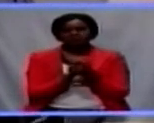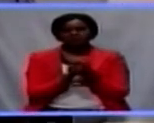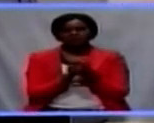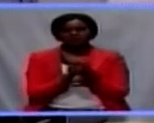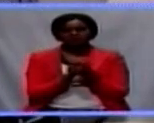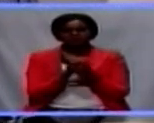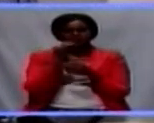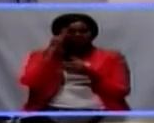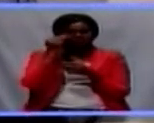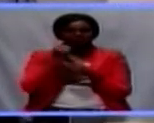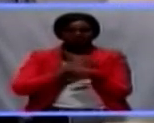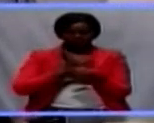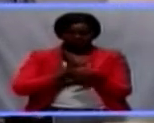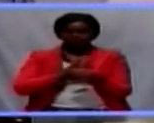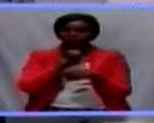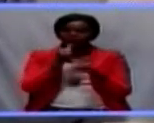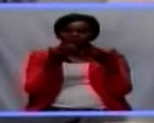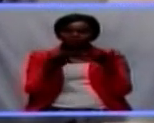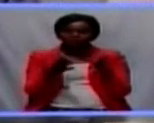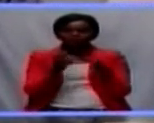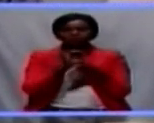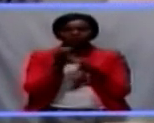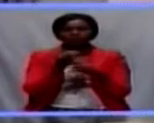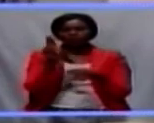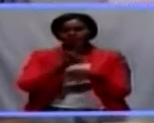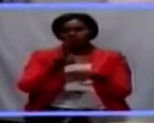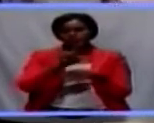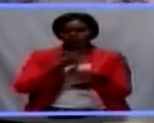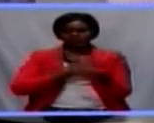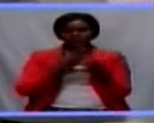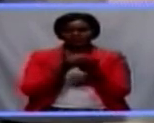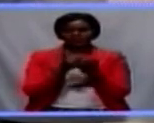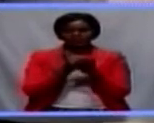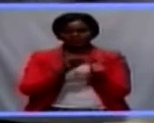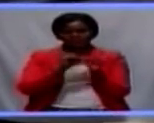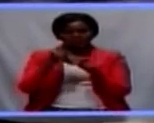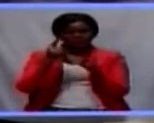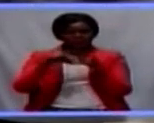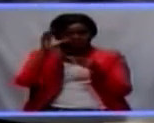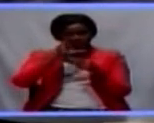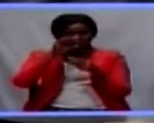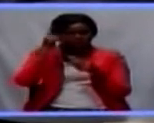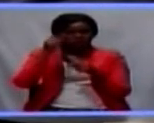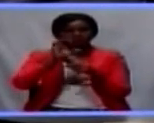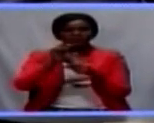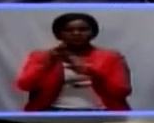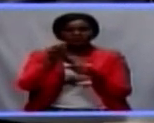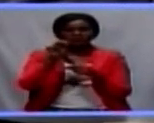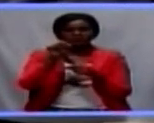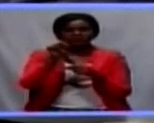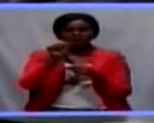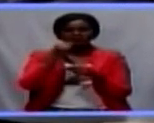why should I waste my not wasting? Why should I spend my meager resources to go and look for a Mr. Chanda who sells in that